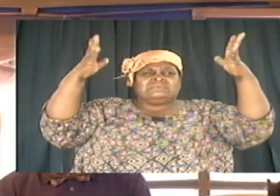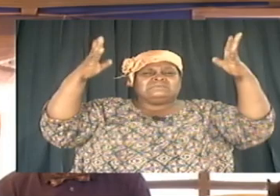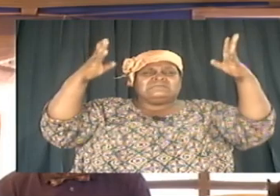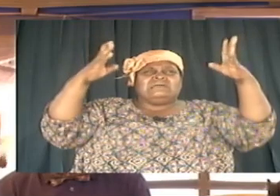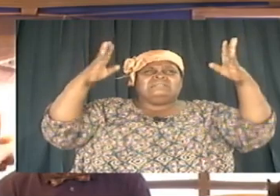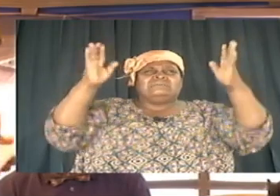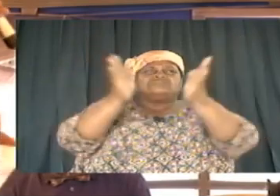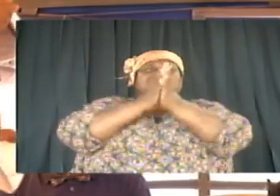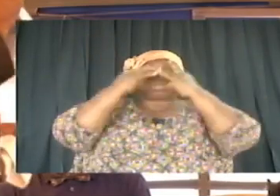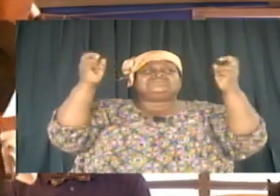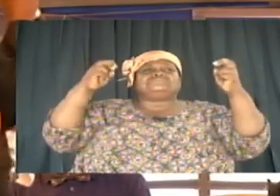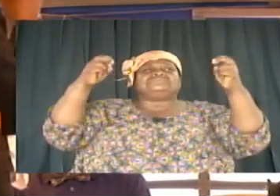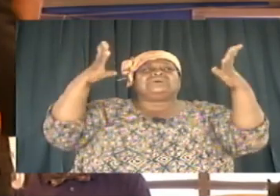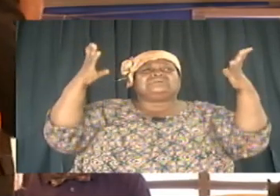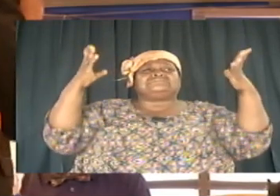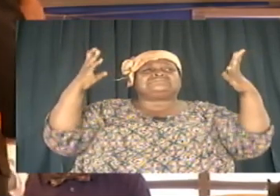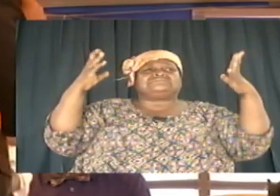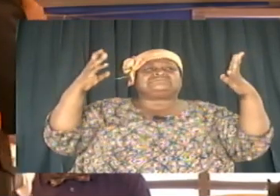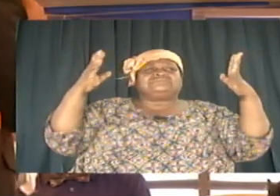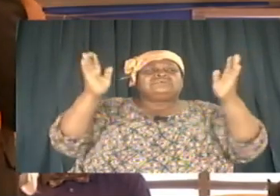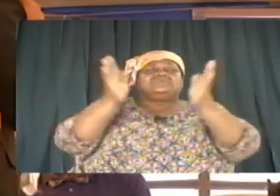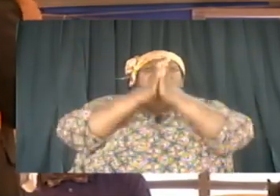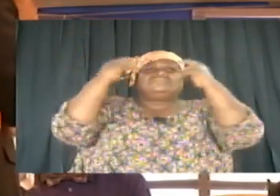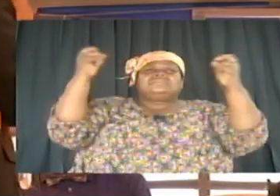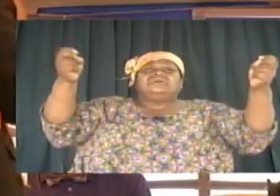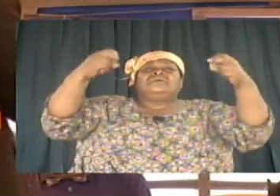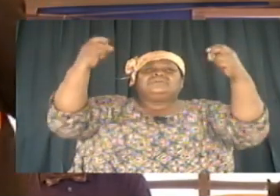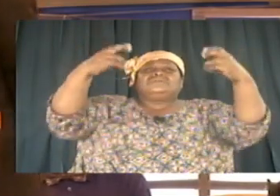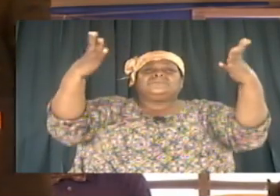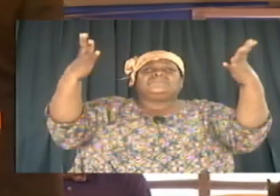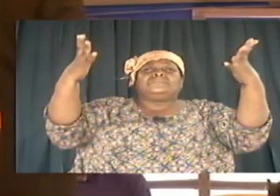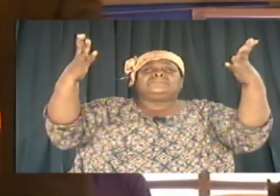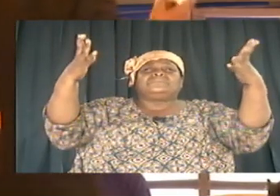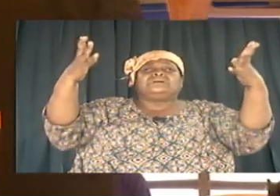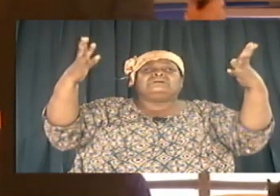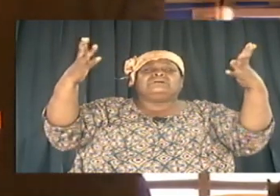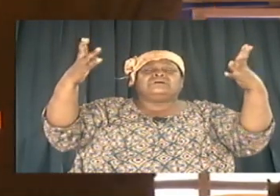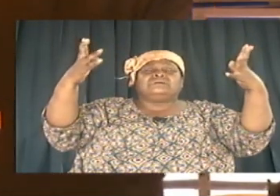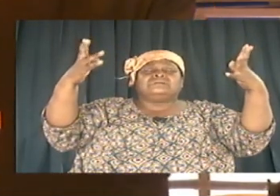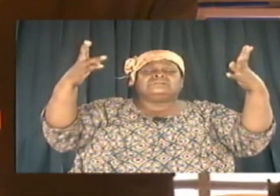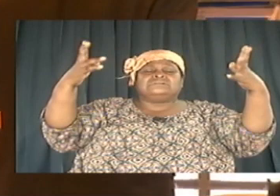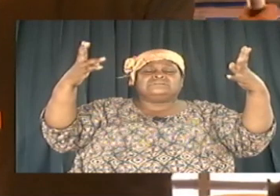Hallelujah. Hallelujah. Hallelujah.